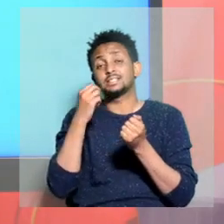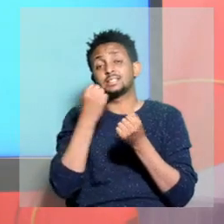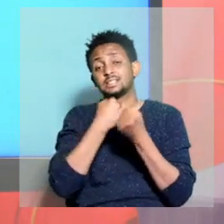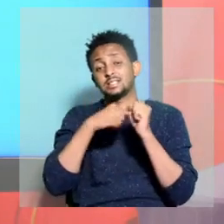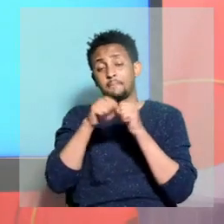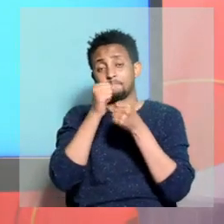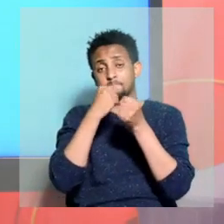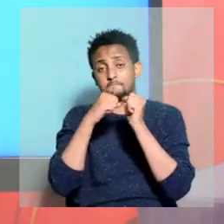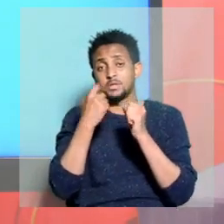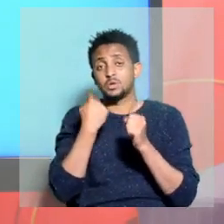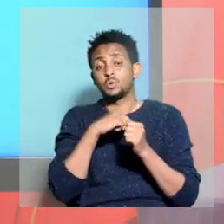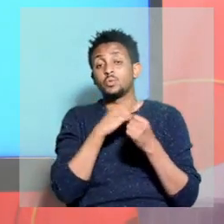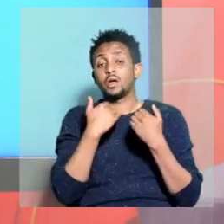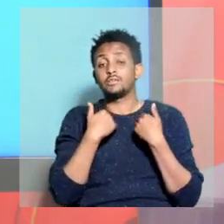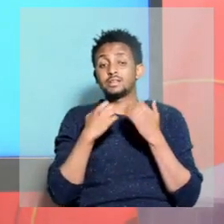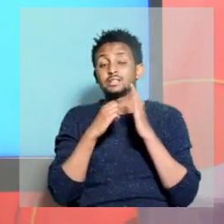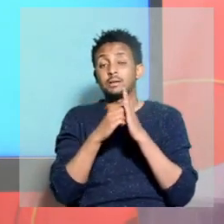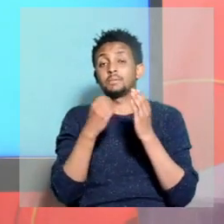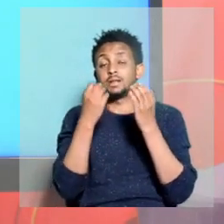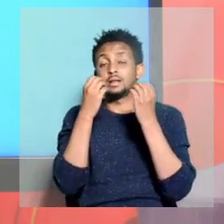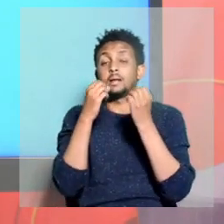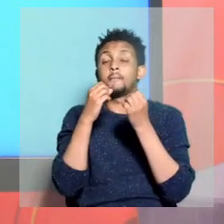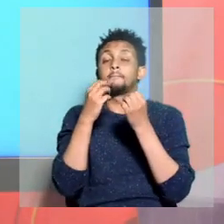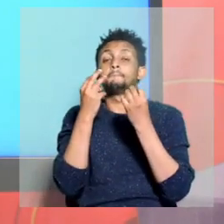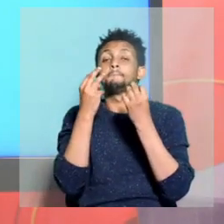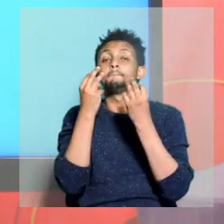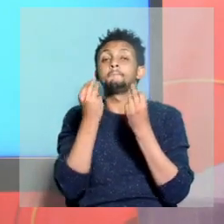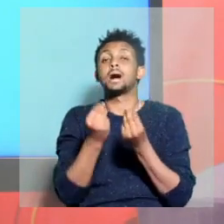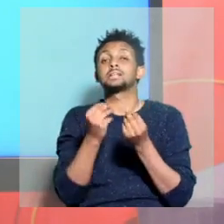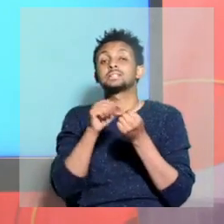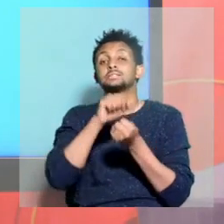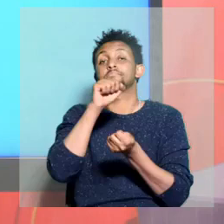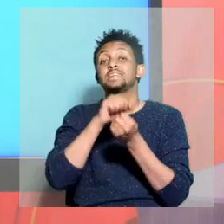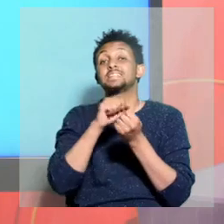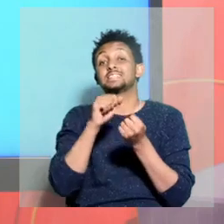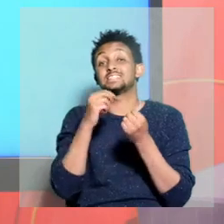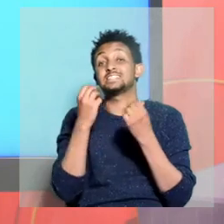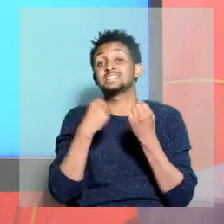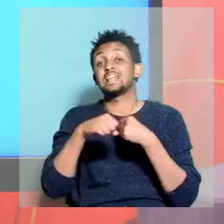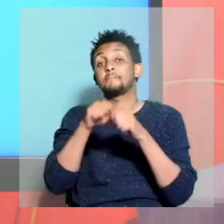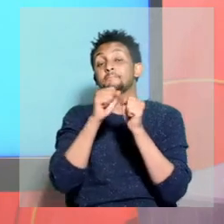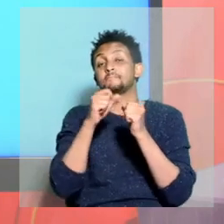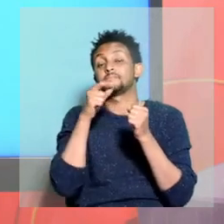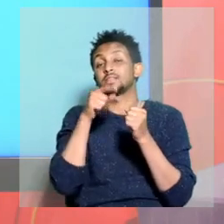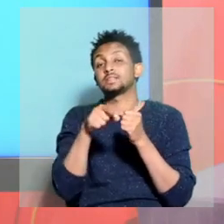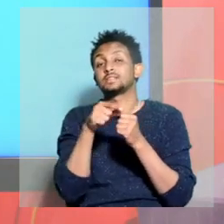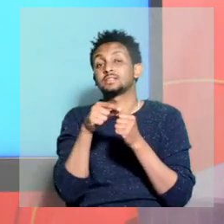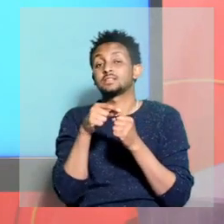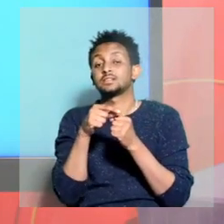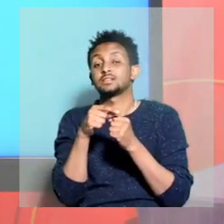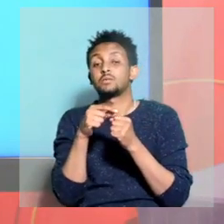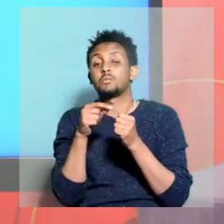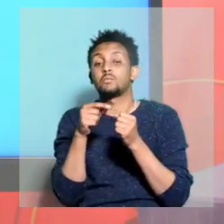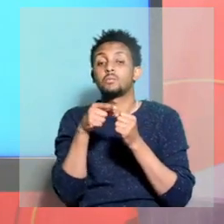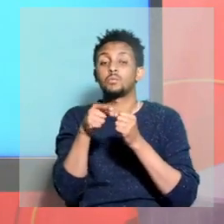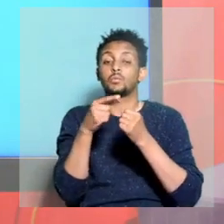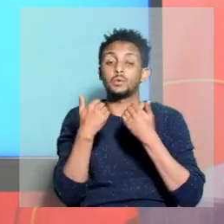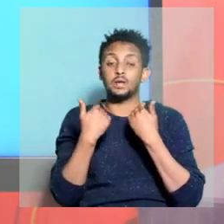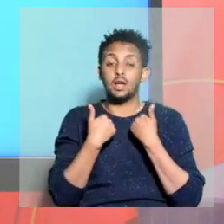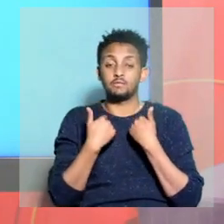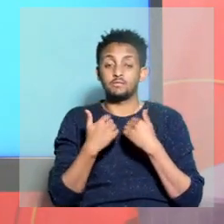pendulum as well. For example, here we have a mass spring system. As this mass spring system in SHM oscillates here and